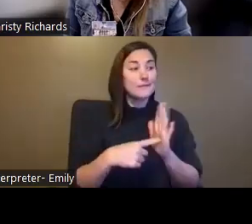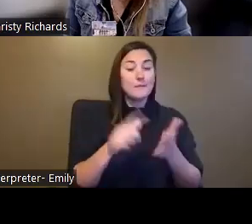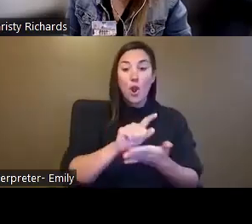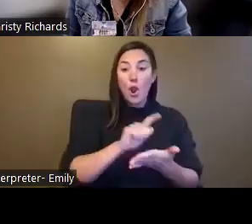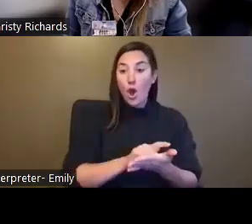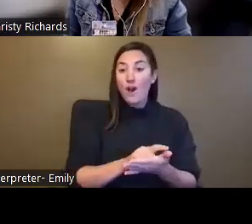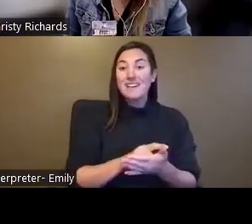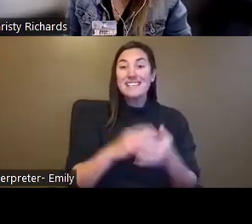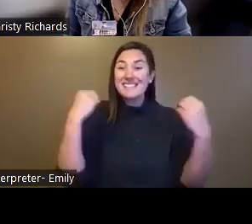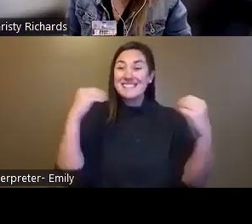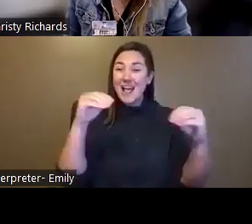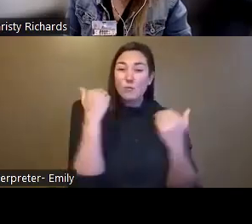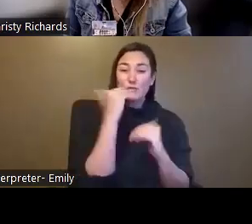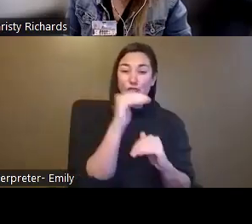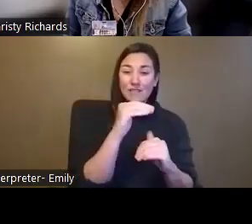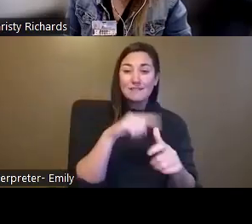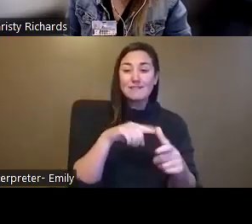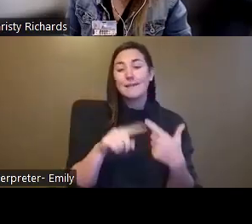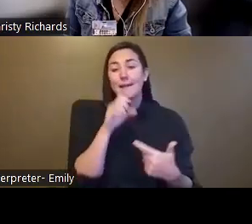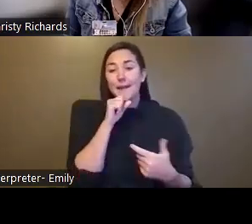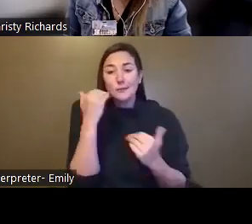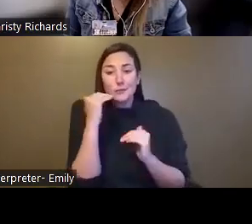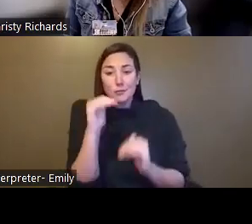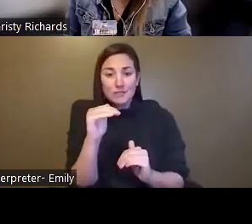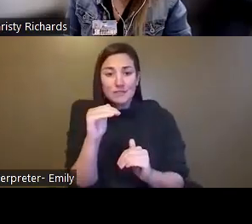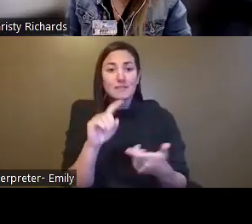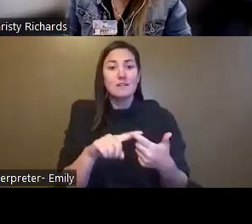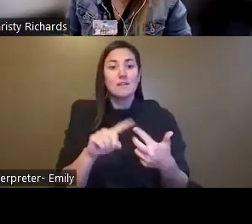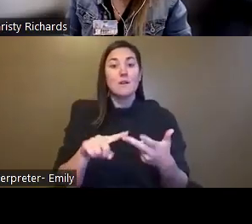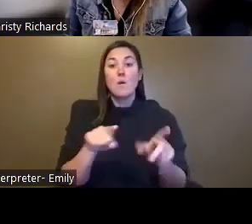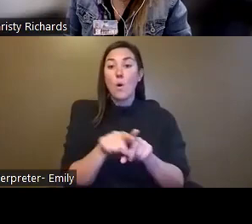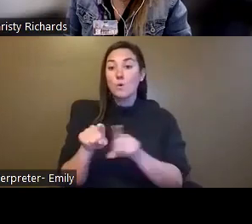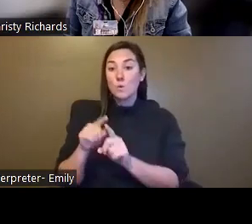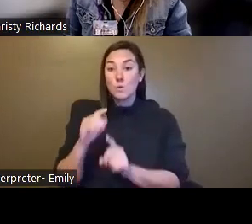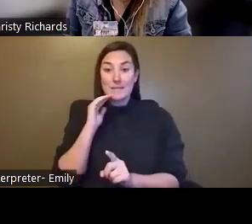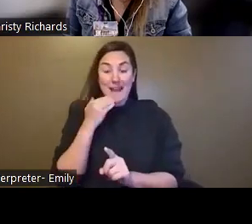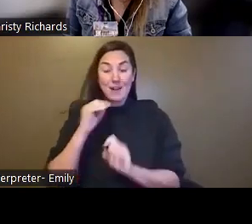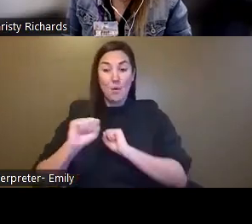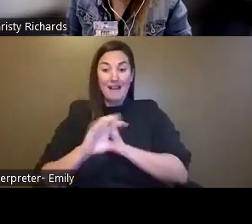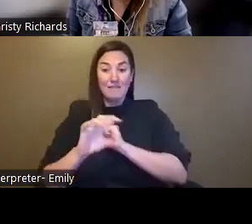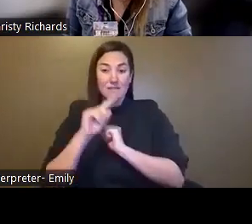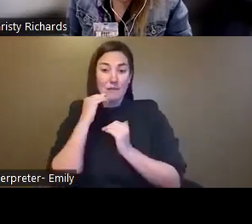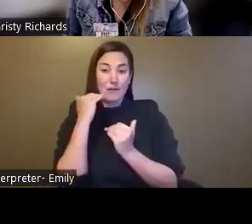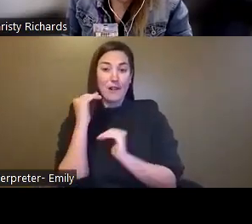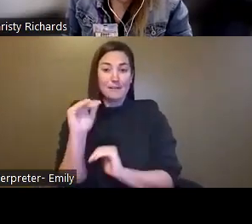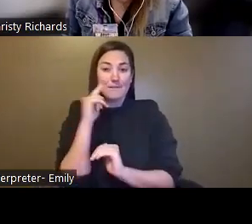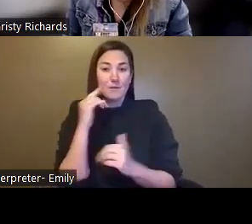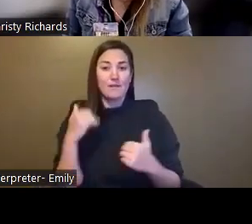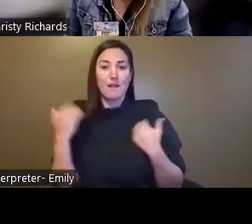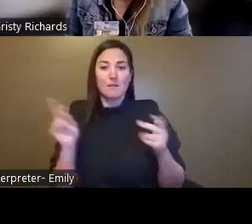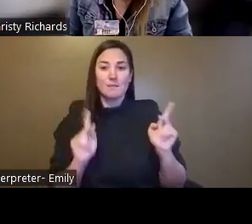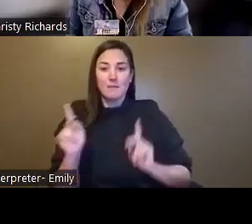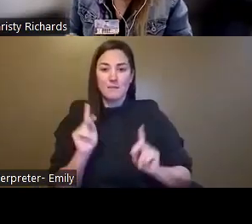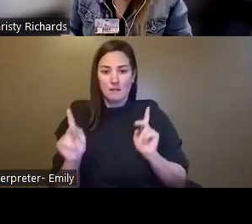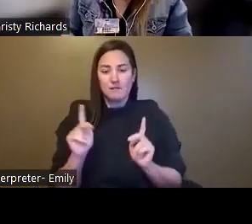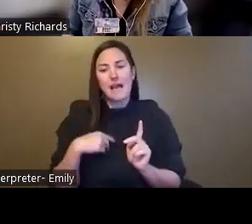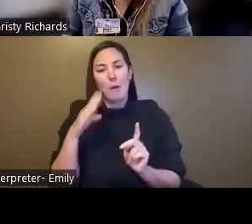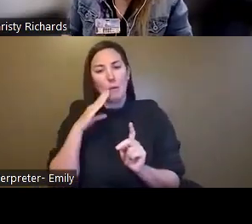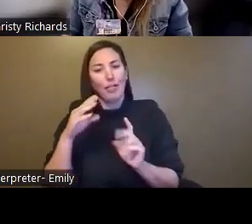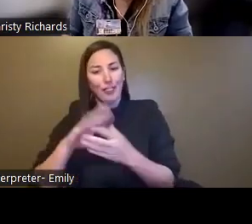sale, restrictions on smoking areas, and restriction for tobacco advertisement in youth. Talk quite a bit about that